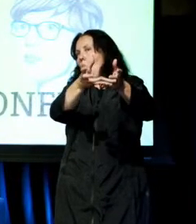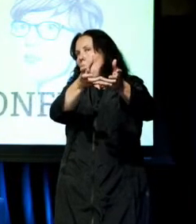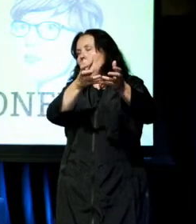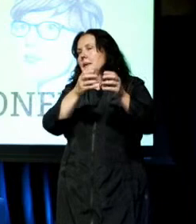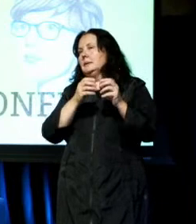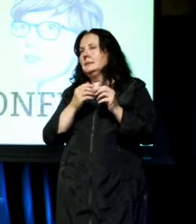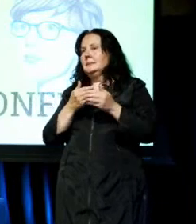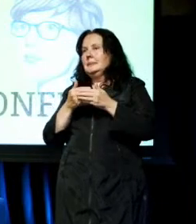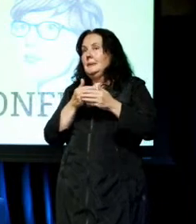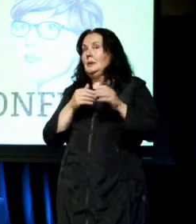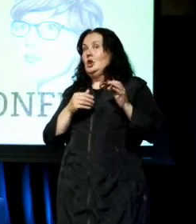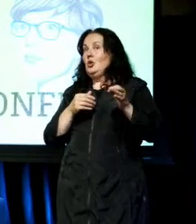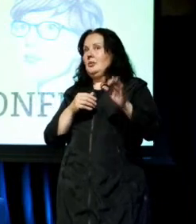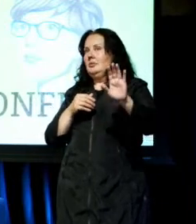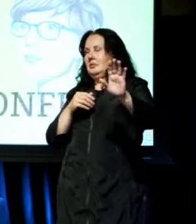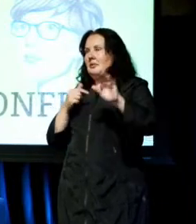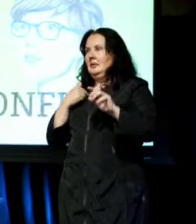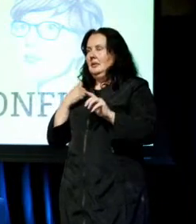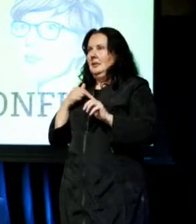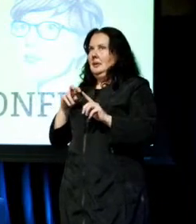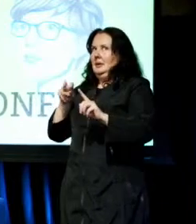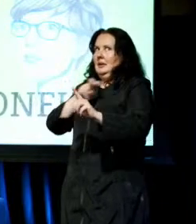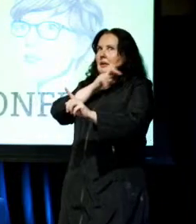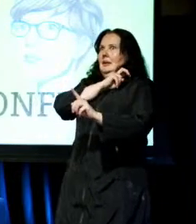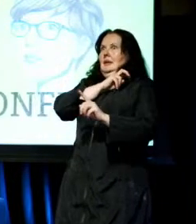da da da da da, and I'd go off backstage and I'd be like,